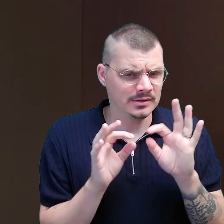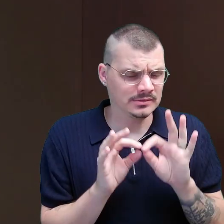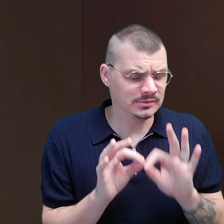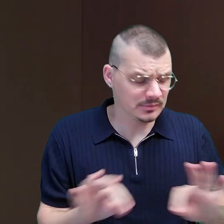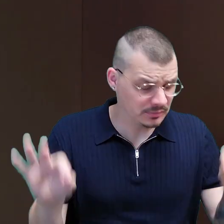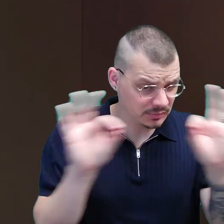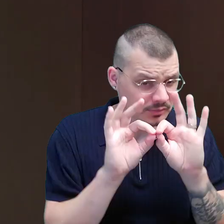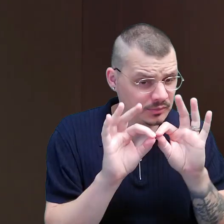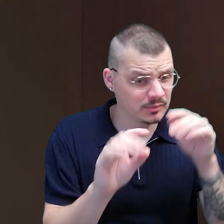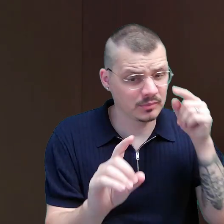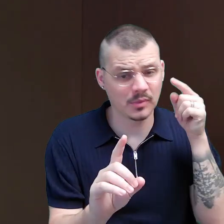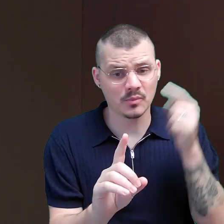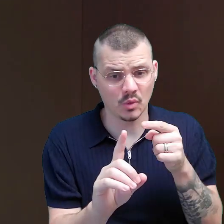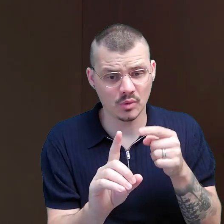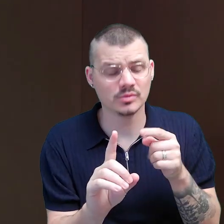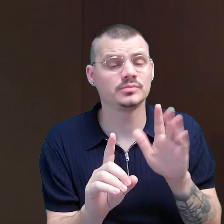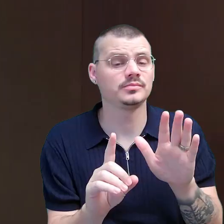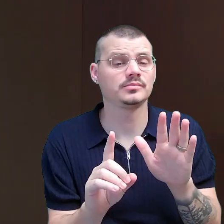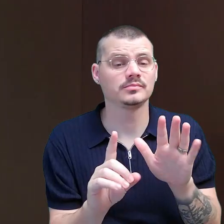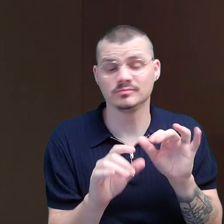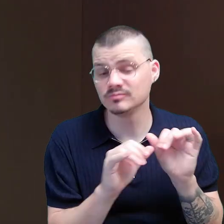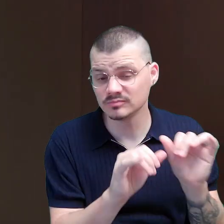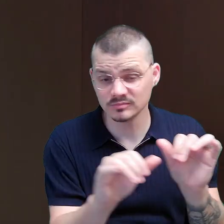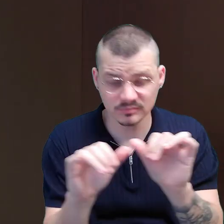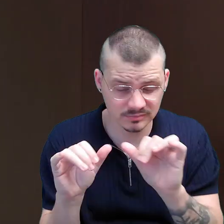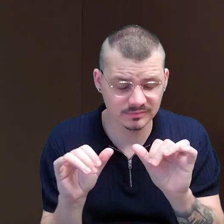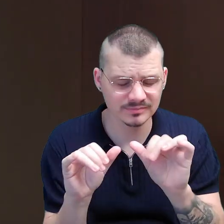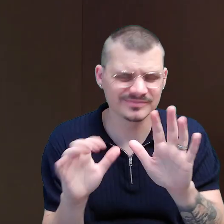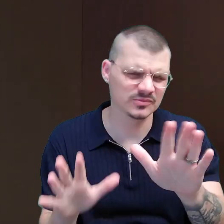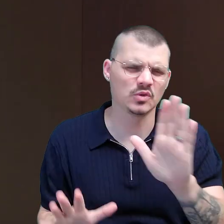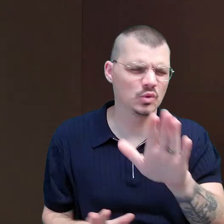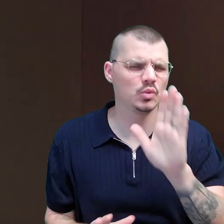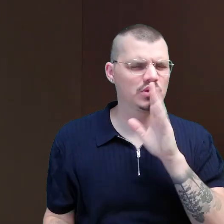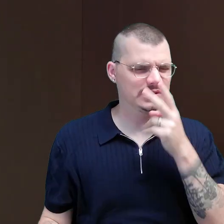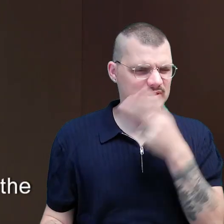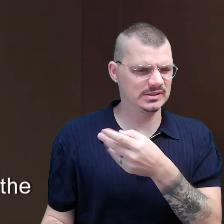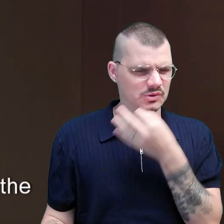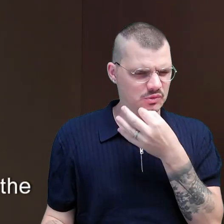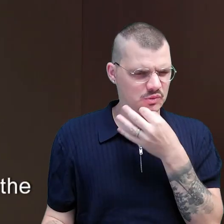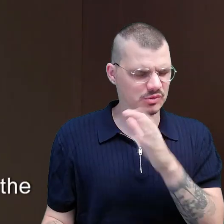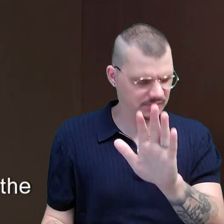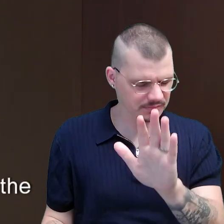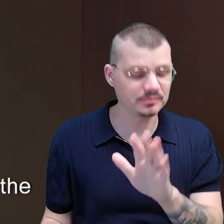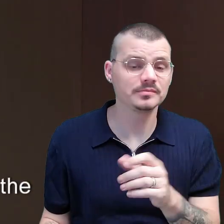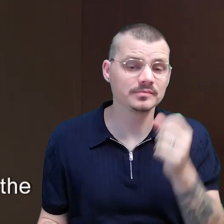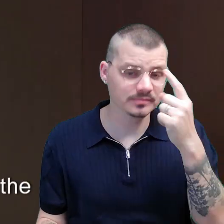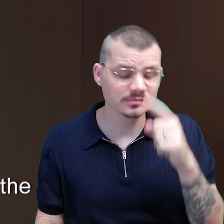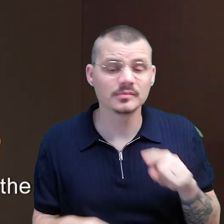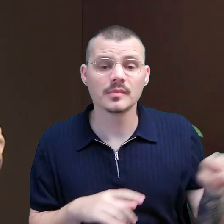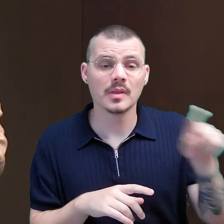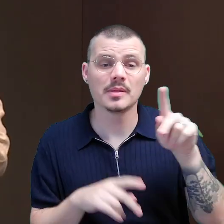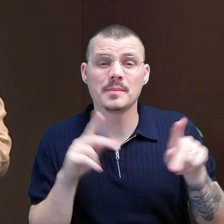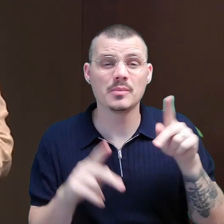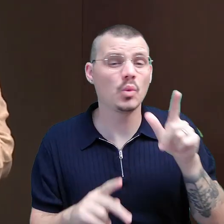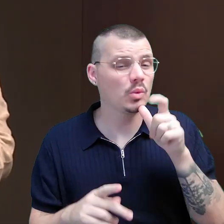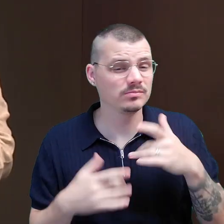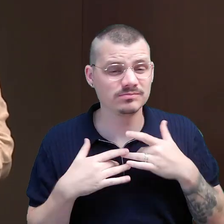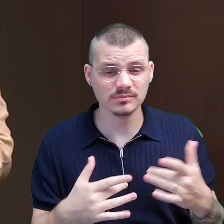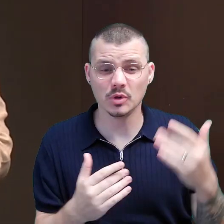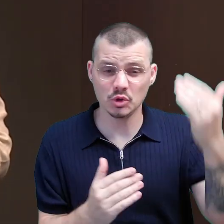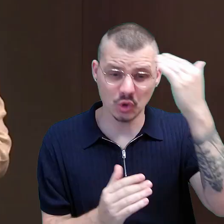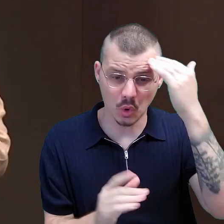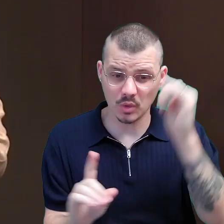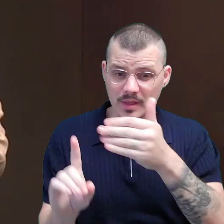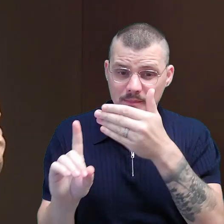point is not uncommonly, well, you'll see it here in a minute, not uncommonly, the people who know the person the